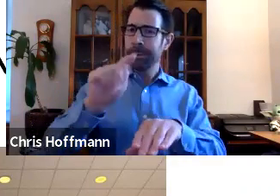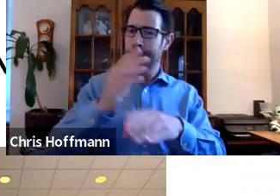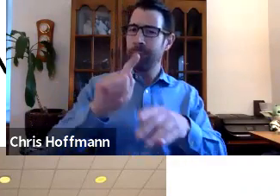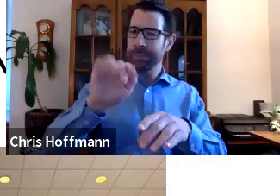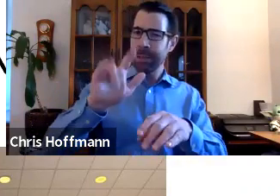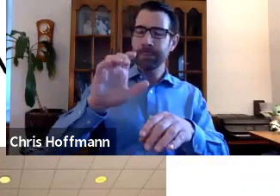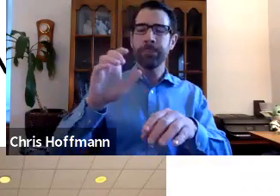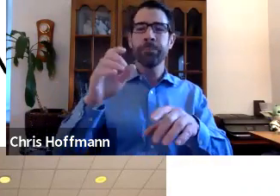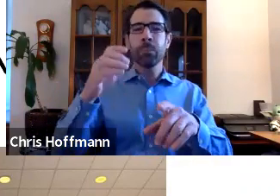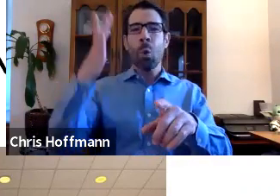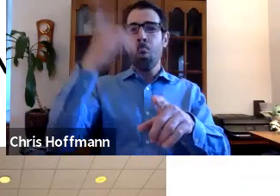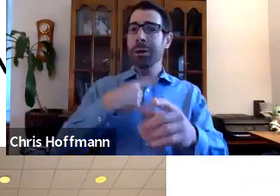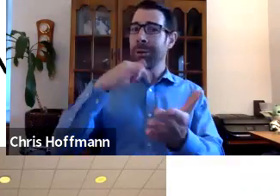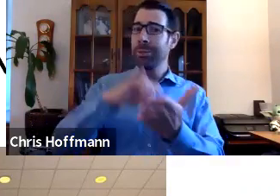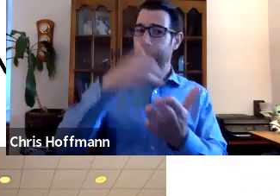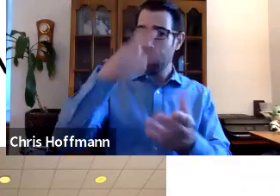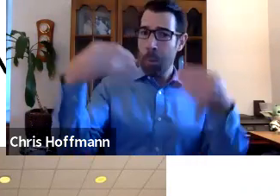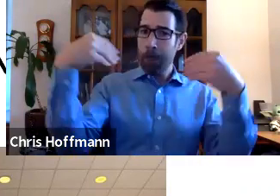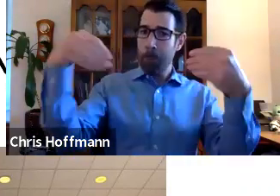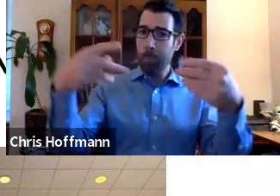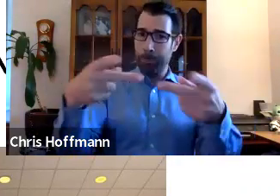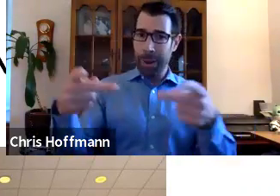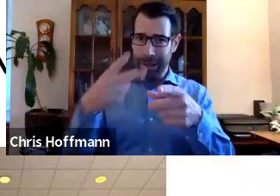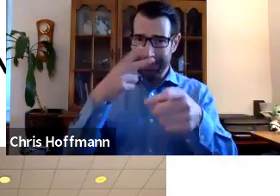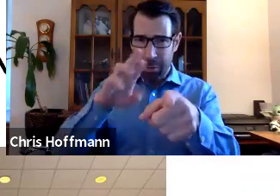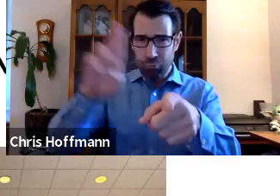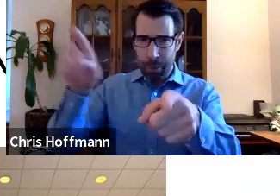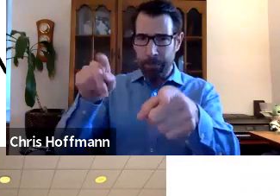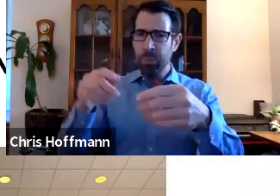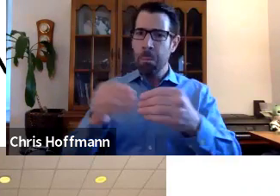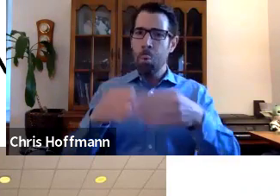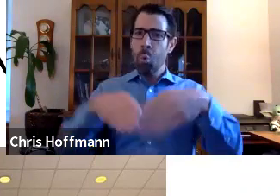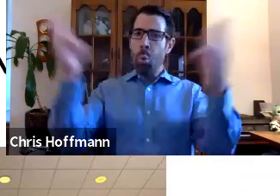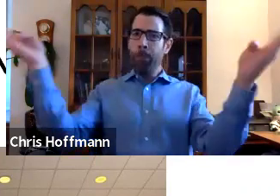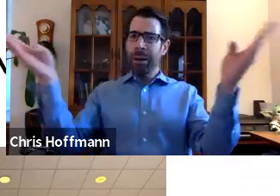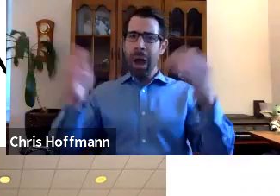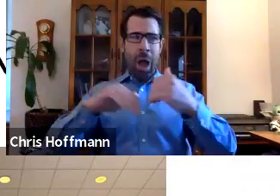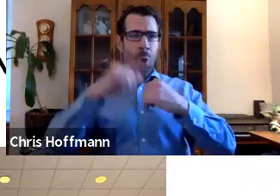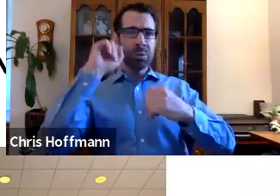and had deafblind people touch these boards for different finishes that we were